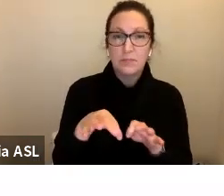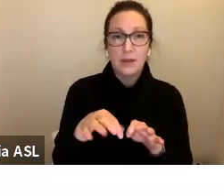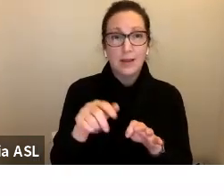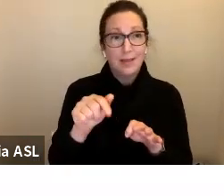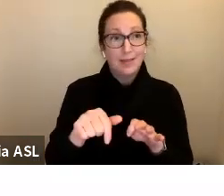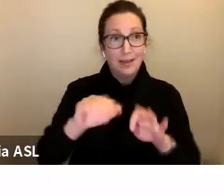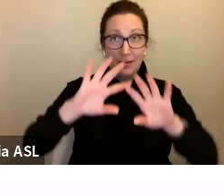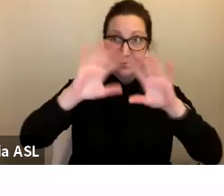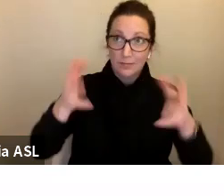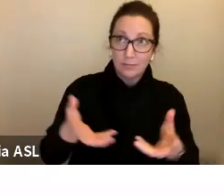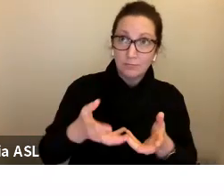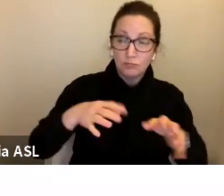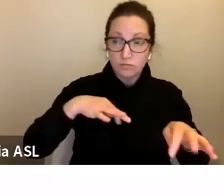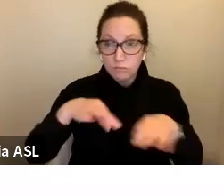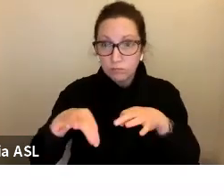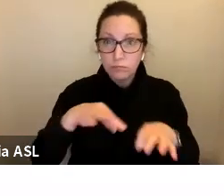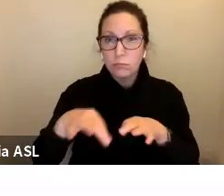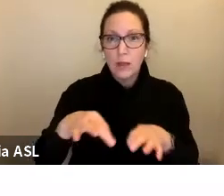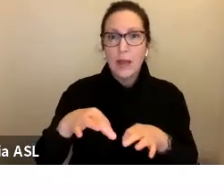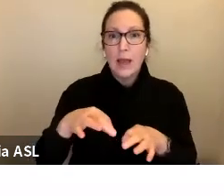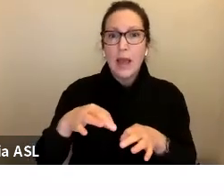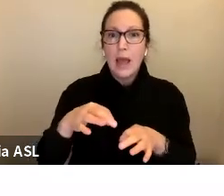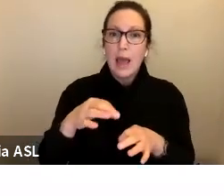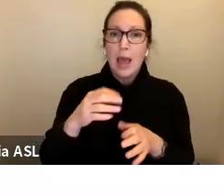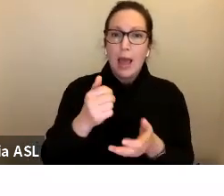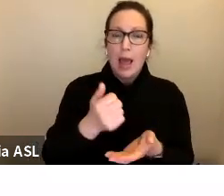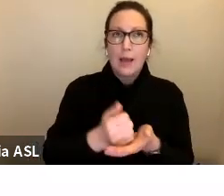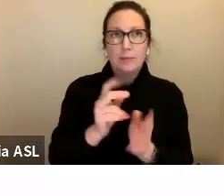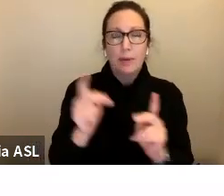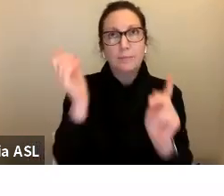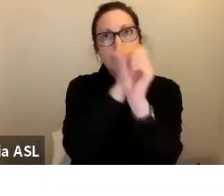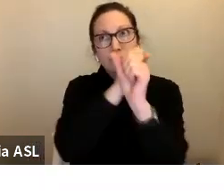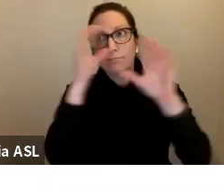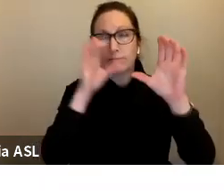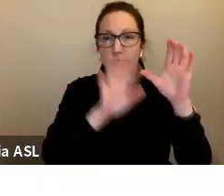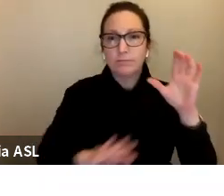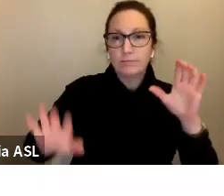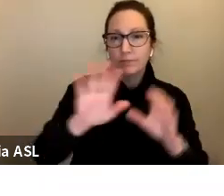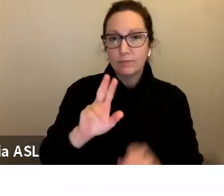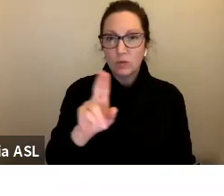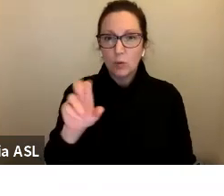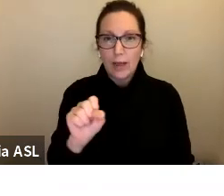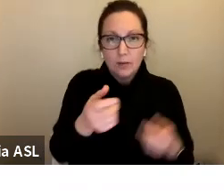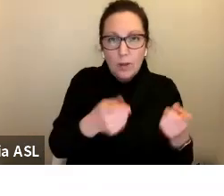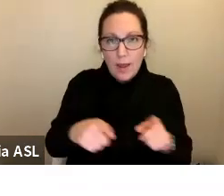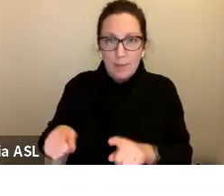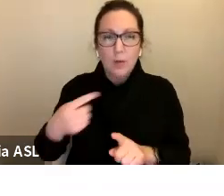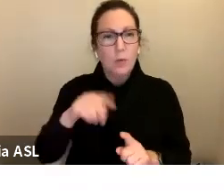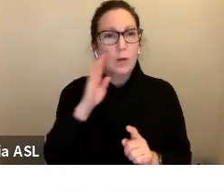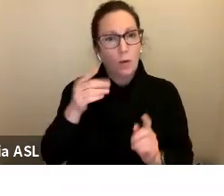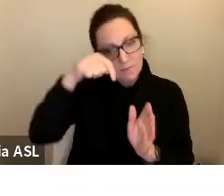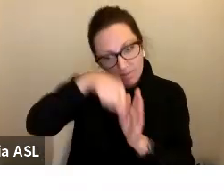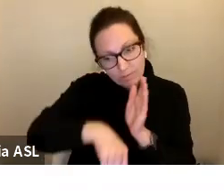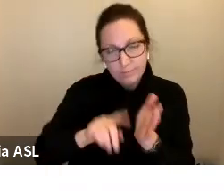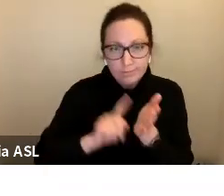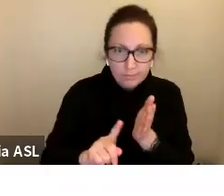picture of what's happening across the country, something that we're going to be exploring more deeply as we move forward.